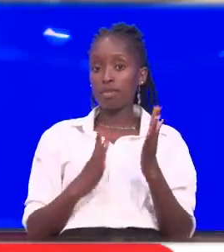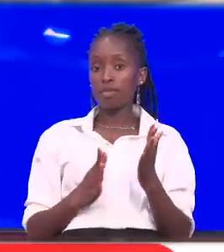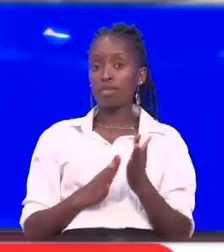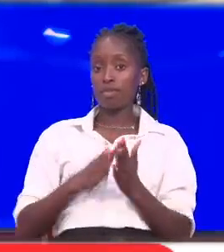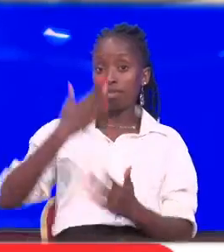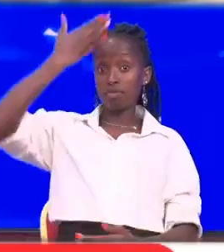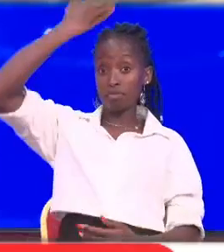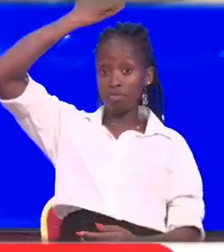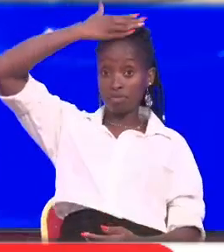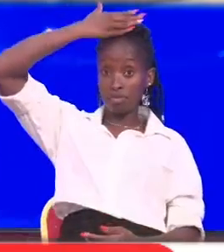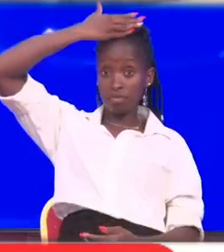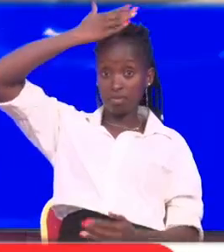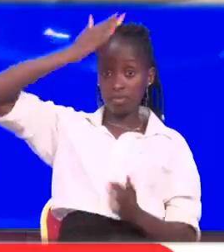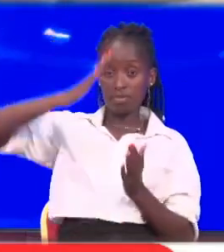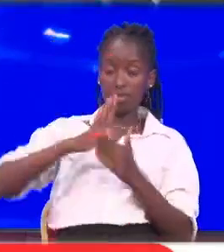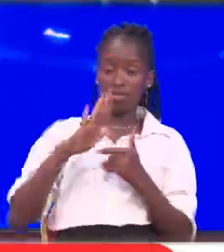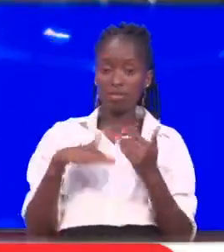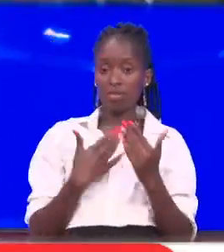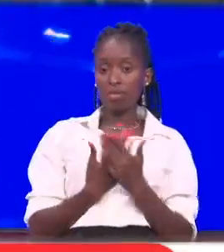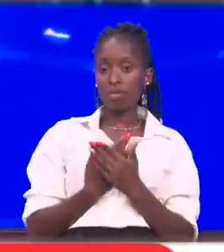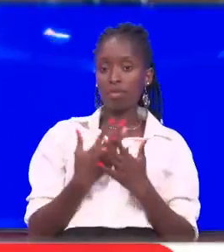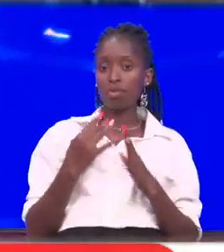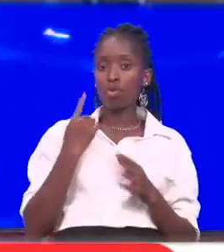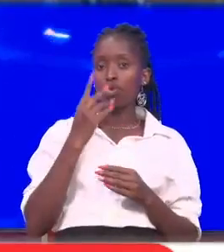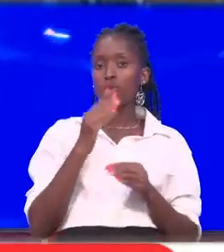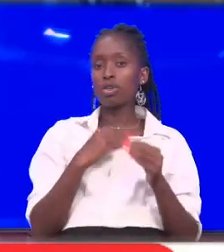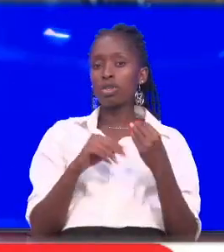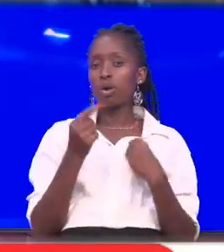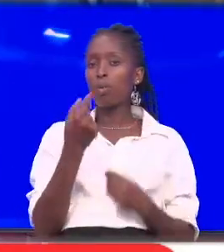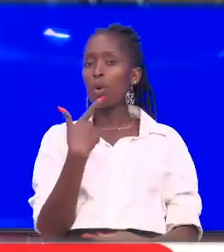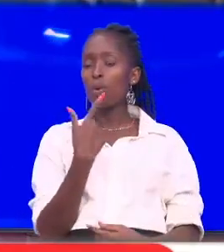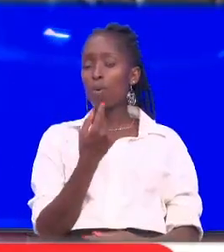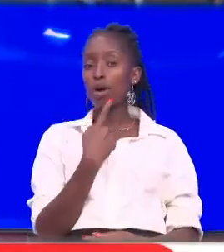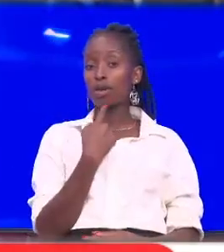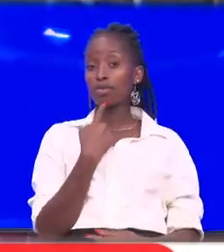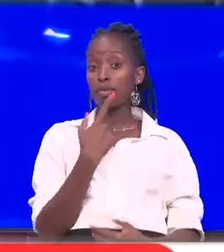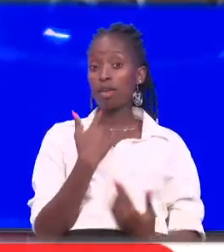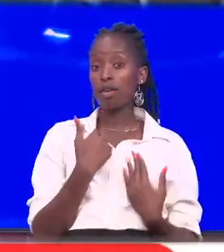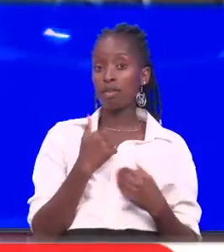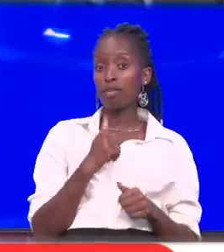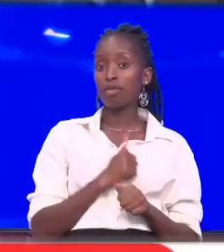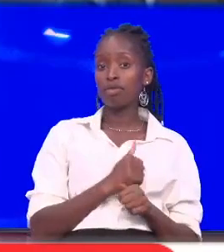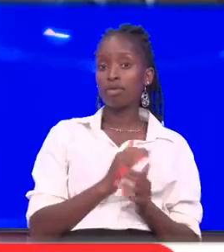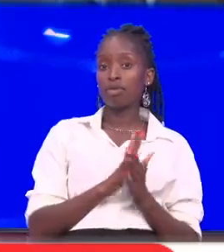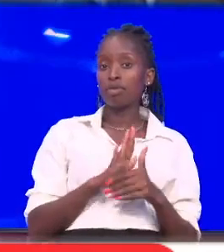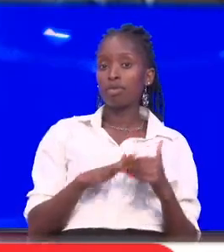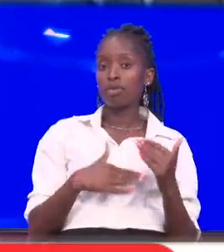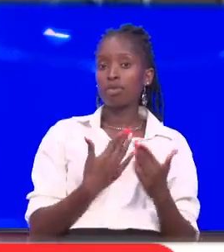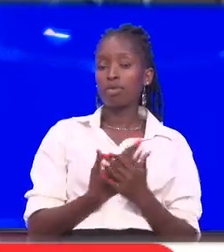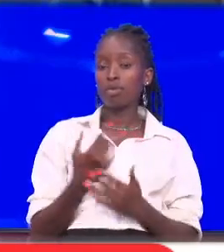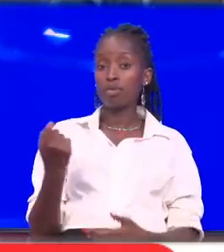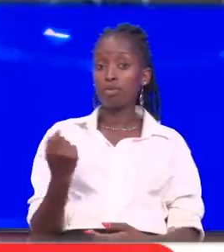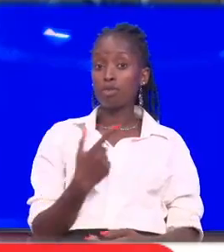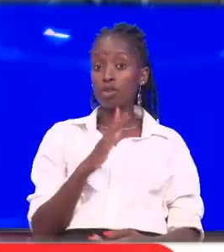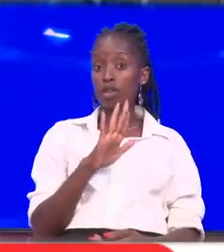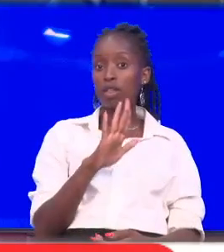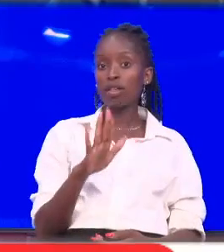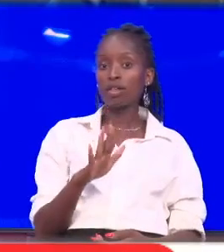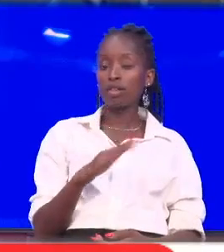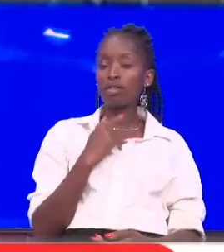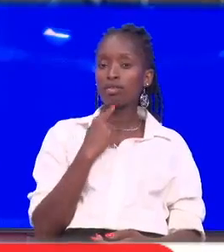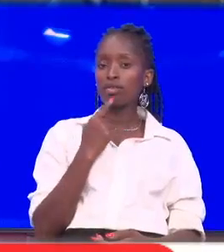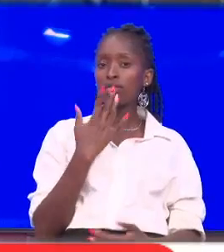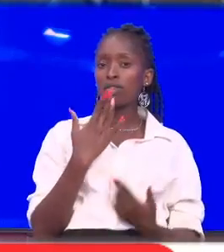staff and pharmacists, initiated a strike seeking promotions, overdue salaries and better working conditions, disrupting